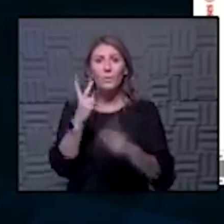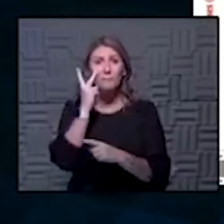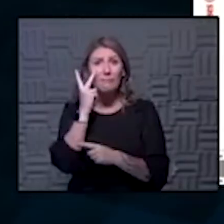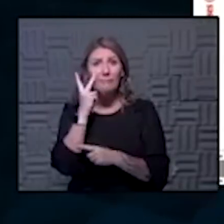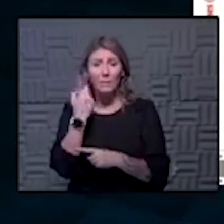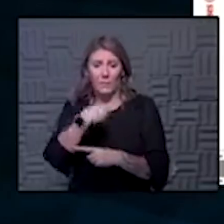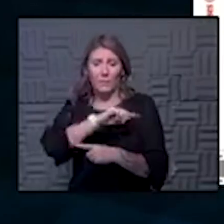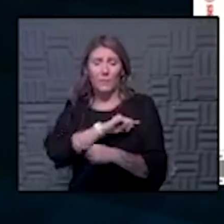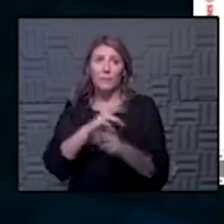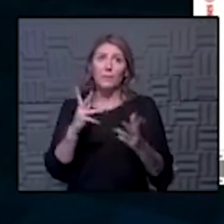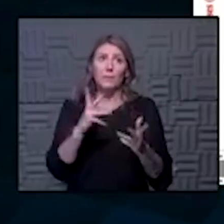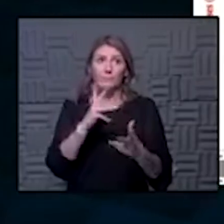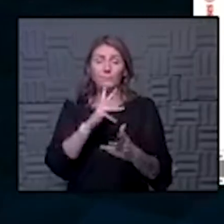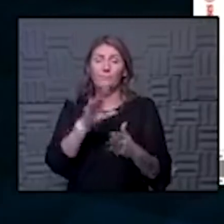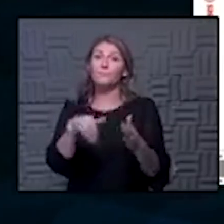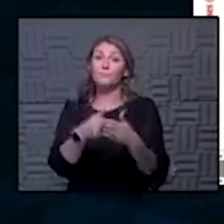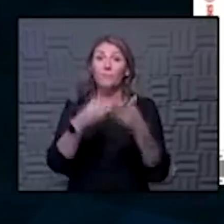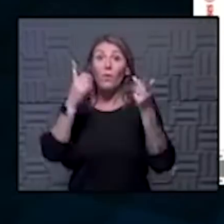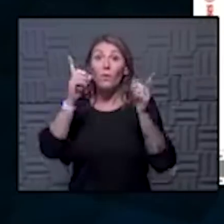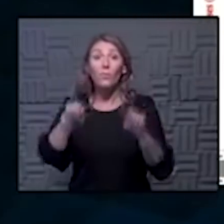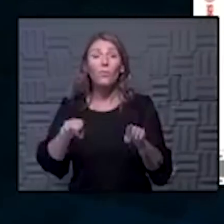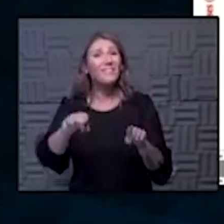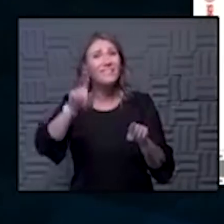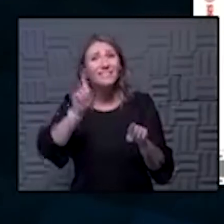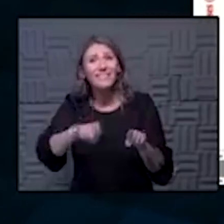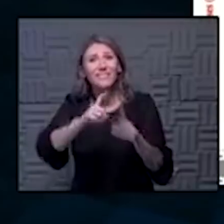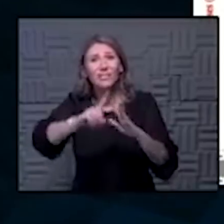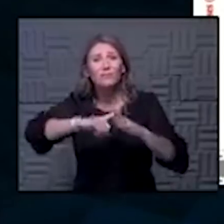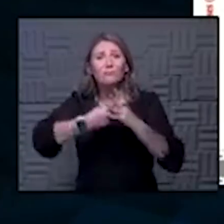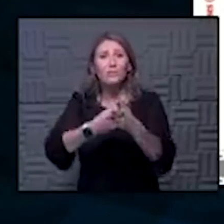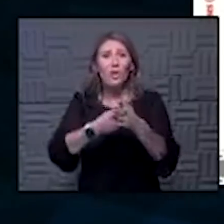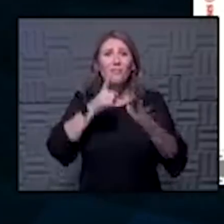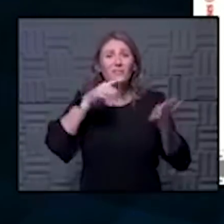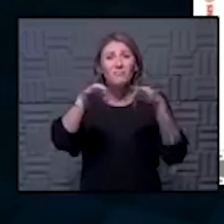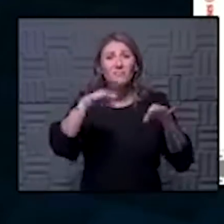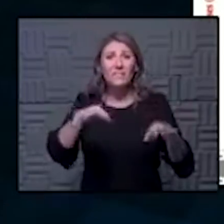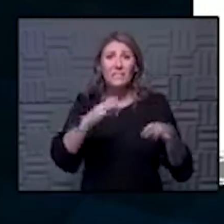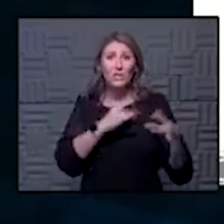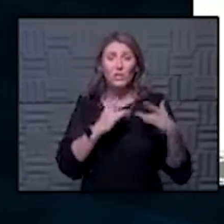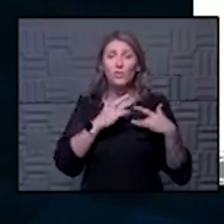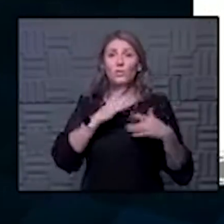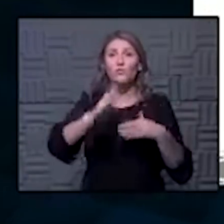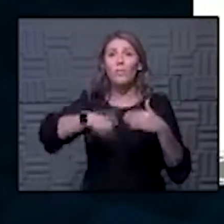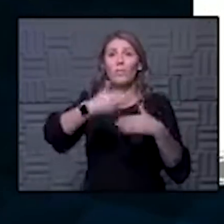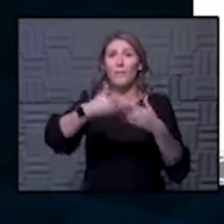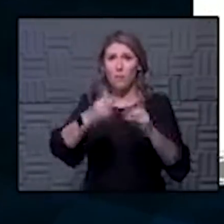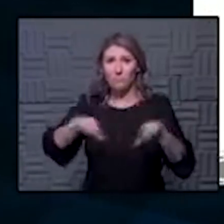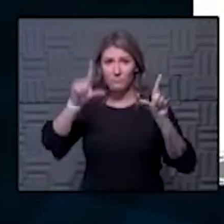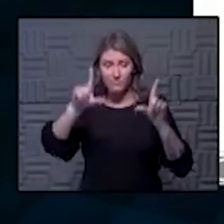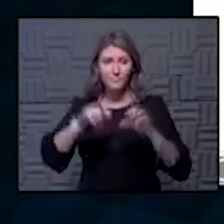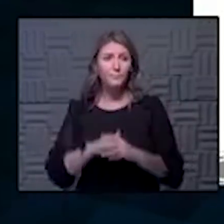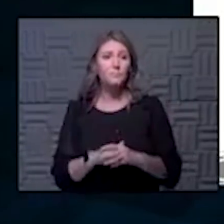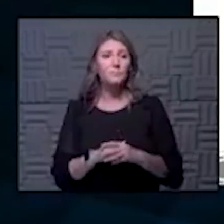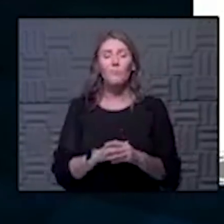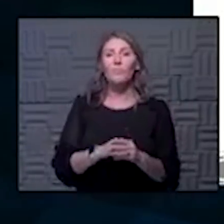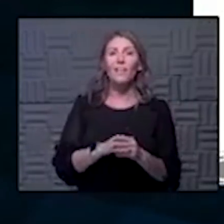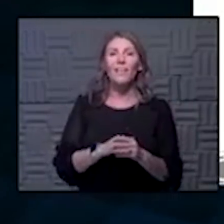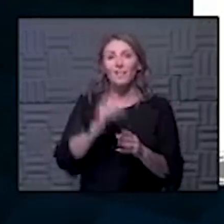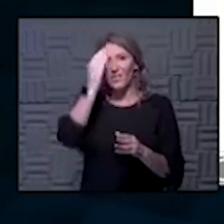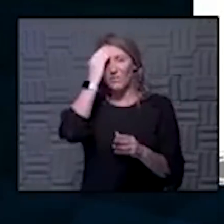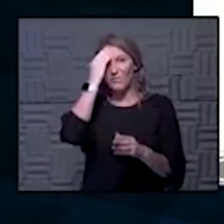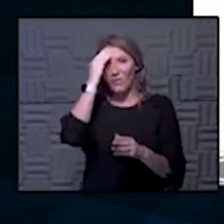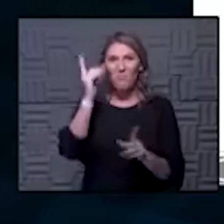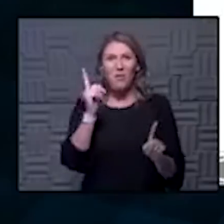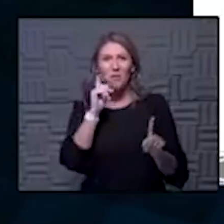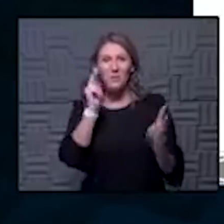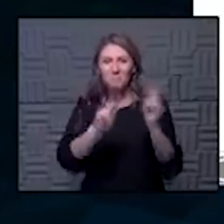that I think all of us would agree we have to start to describe as concerning. So the next slide is the familiar look for many of